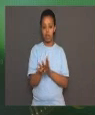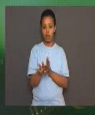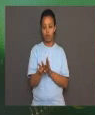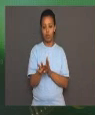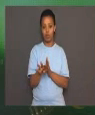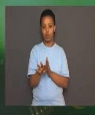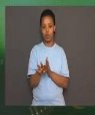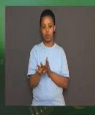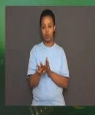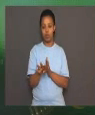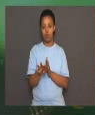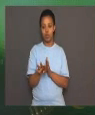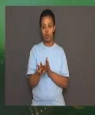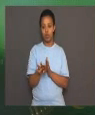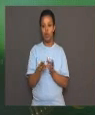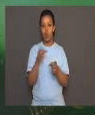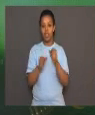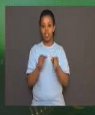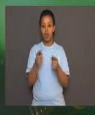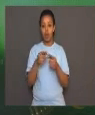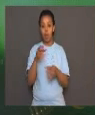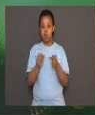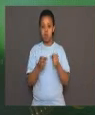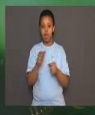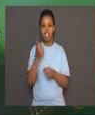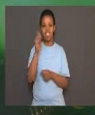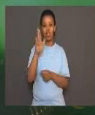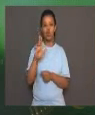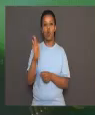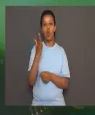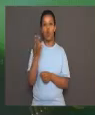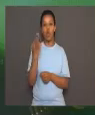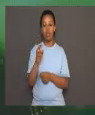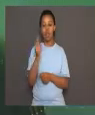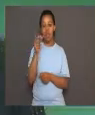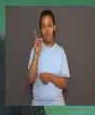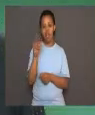can help turn milk into yogurt or cheese.